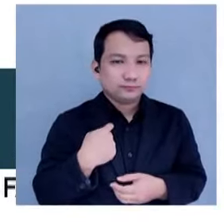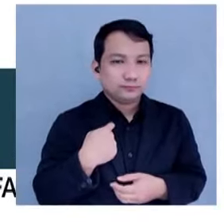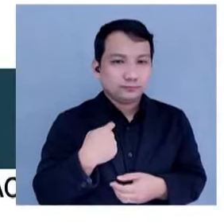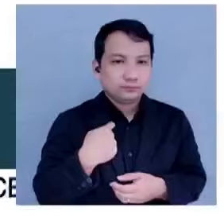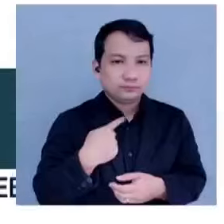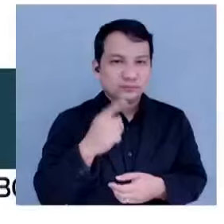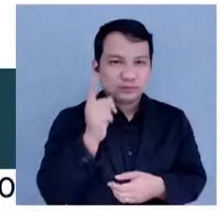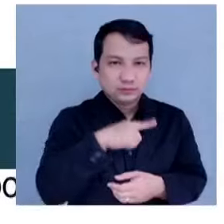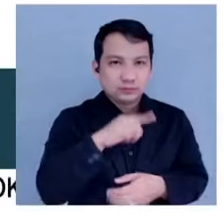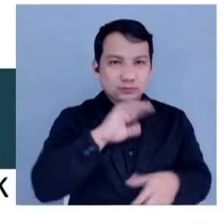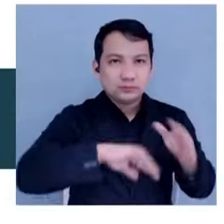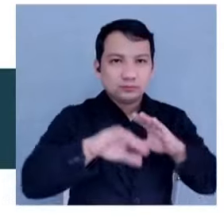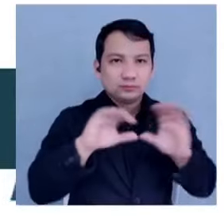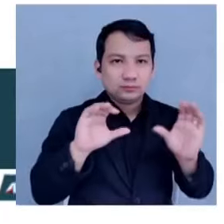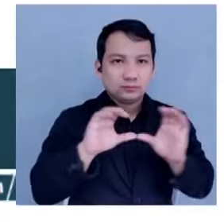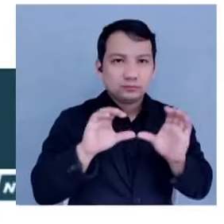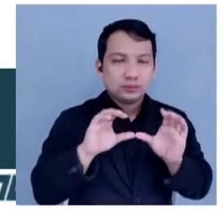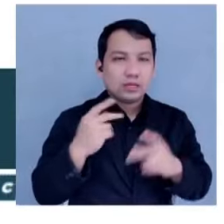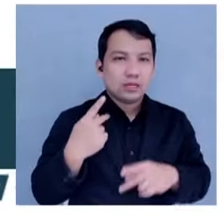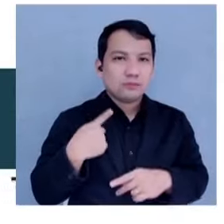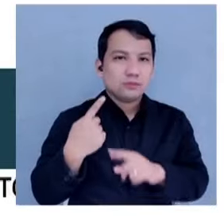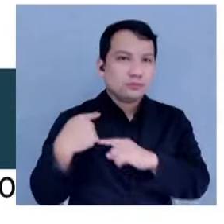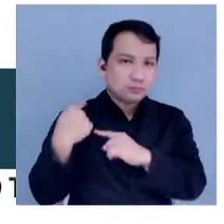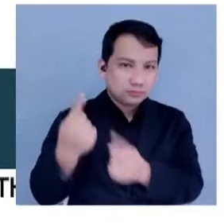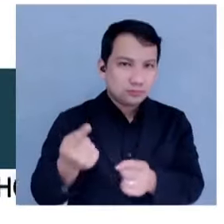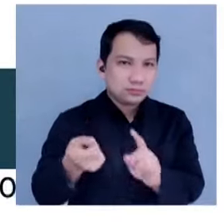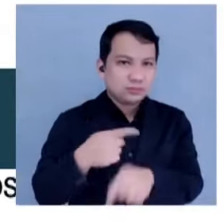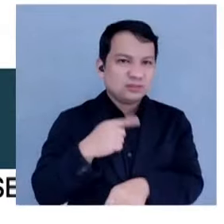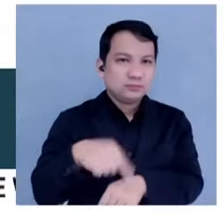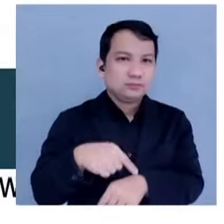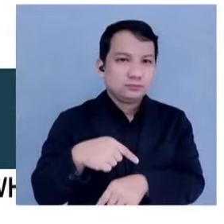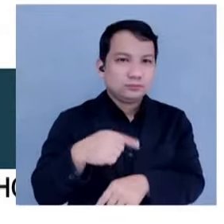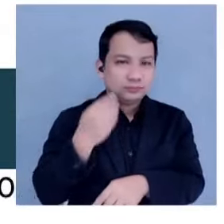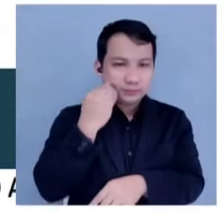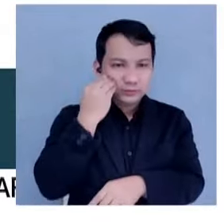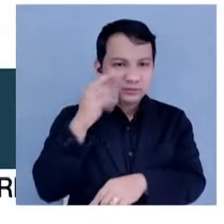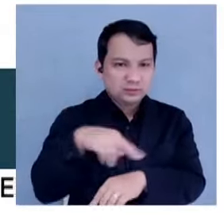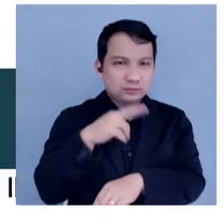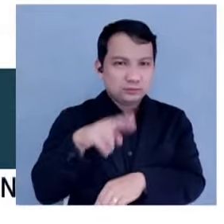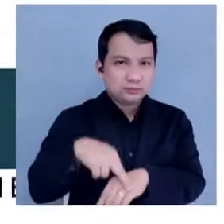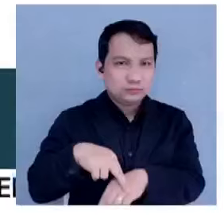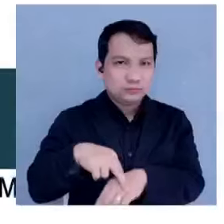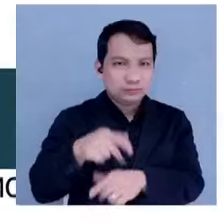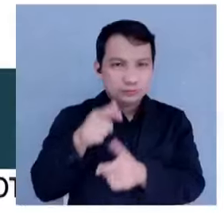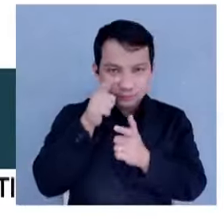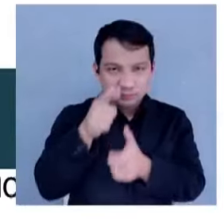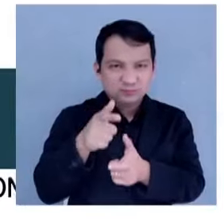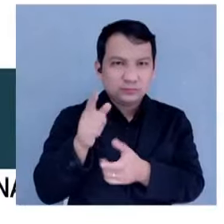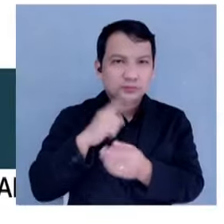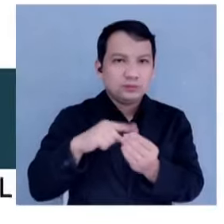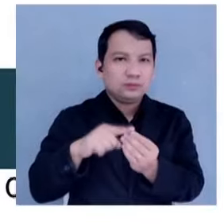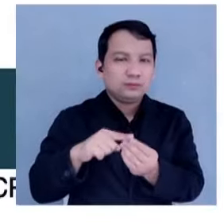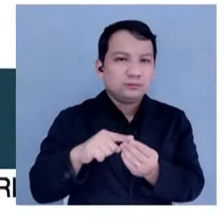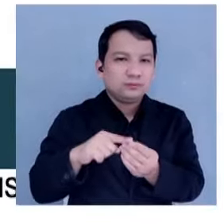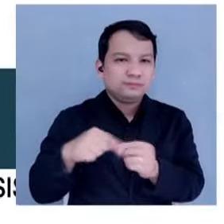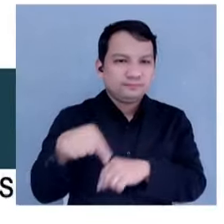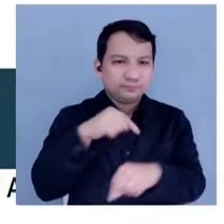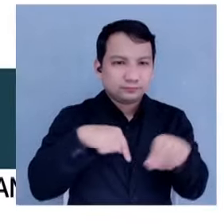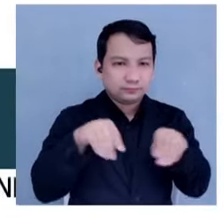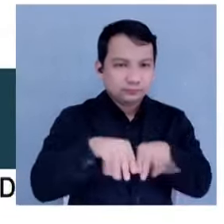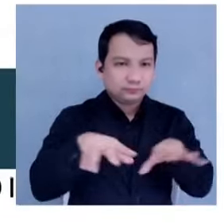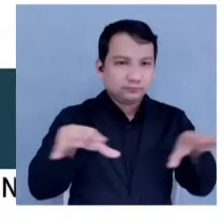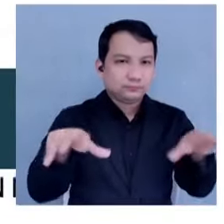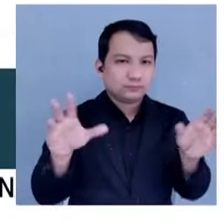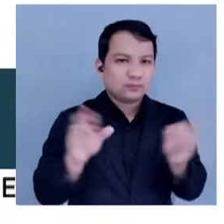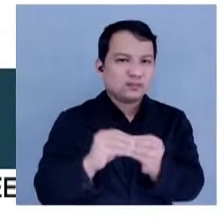birth certificates mula din sa home region niya. And we have to get to the bottom. Gaano ba kalaki,